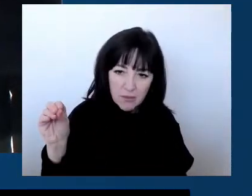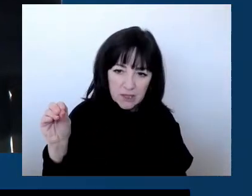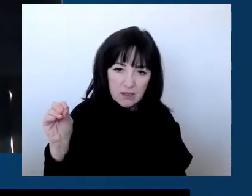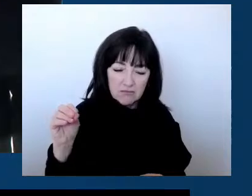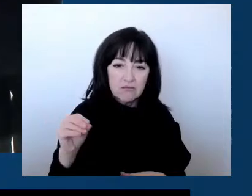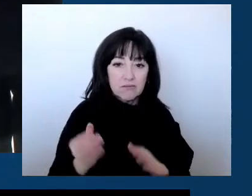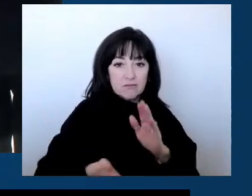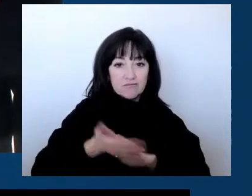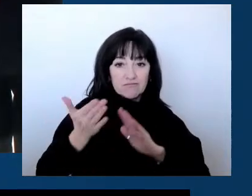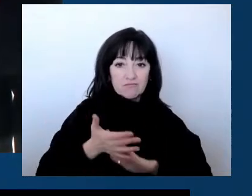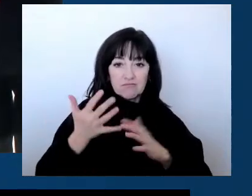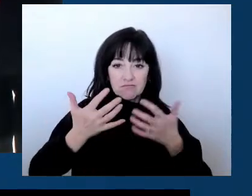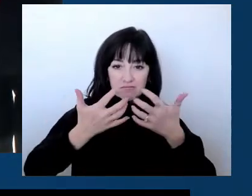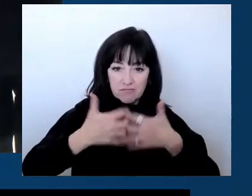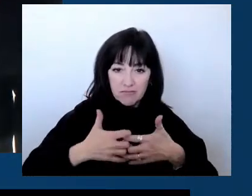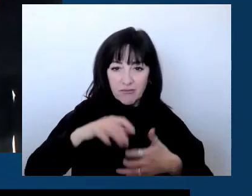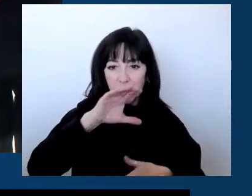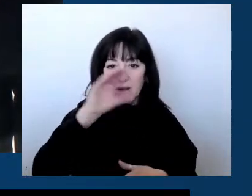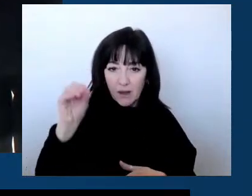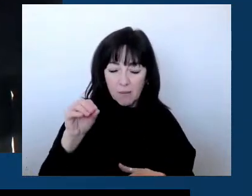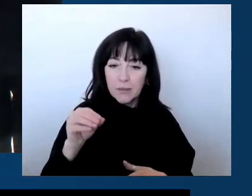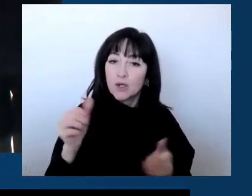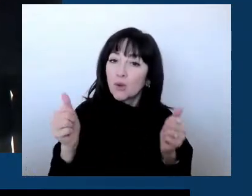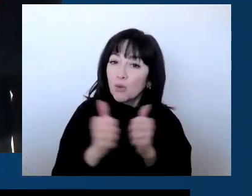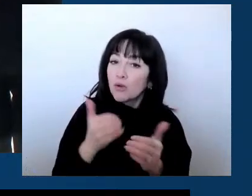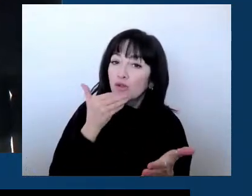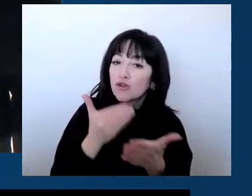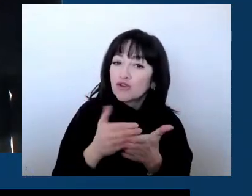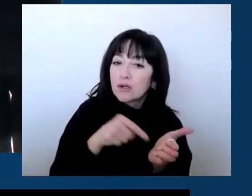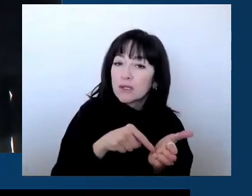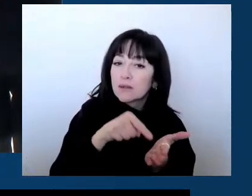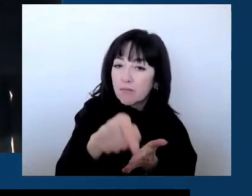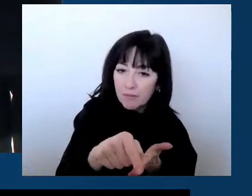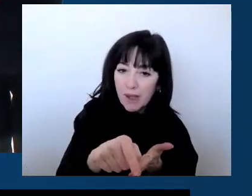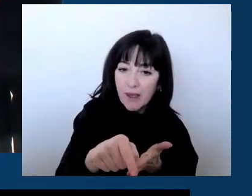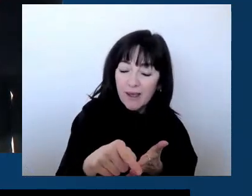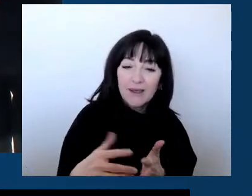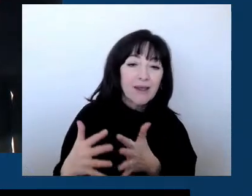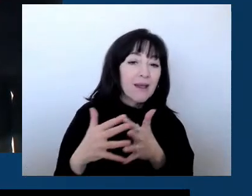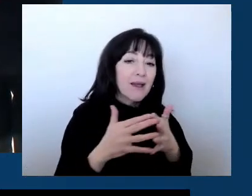Speaking of jobs, I would be remiss if I didn't mention this morning's news that America added